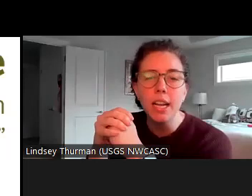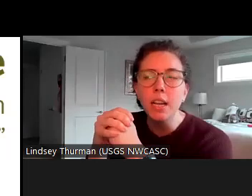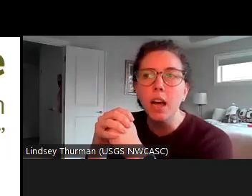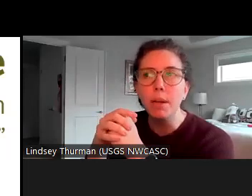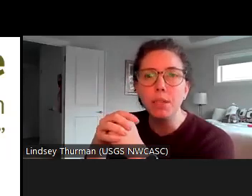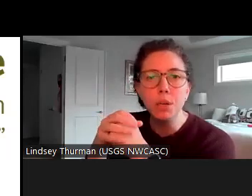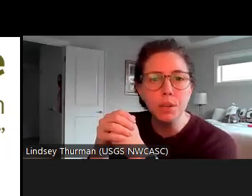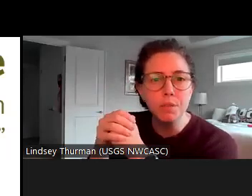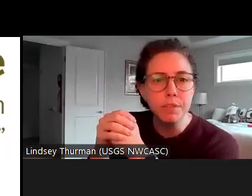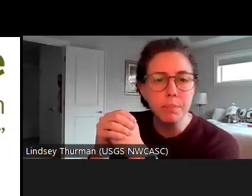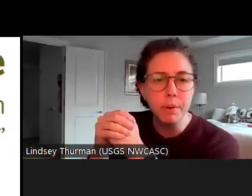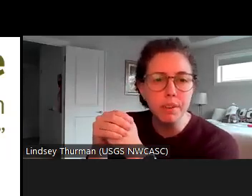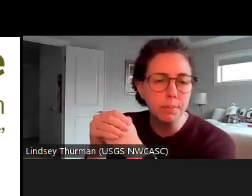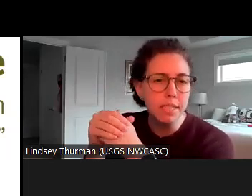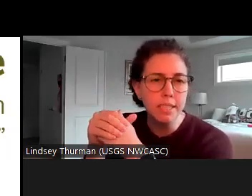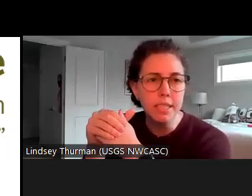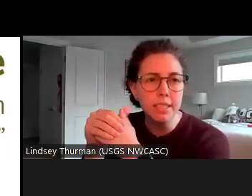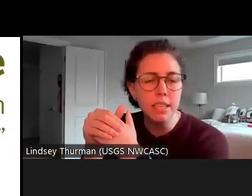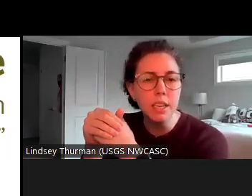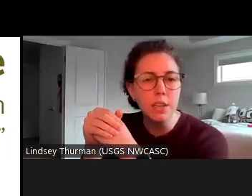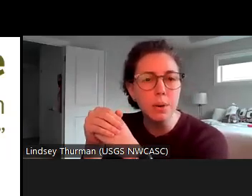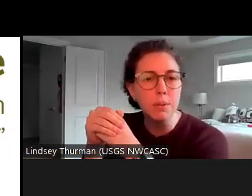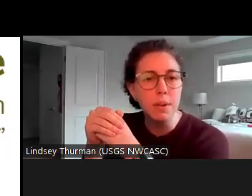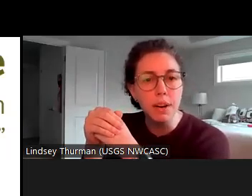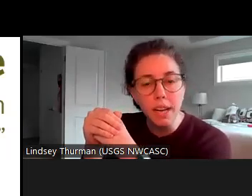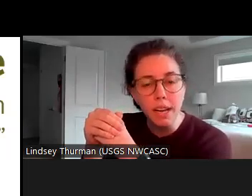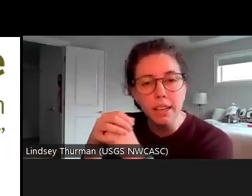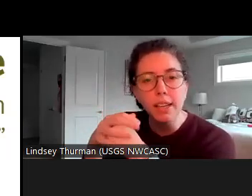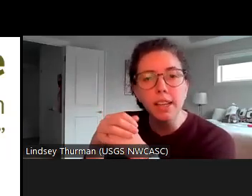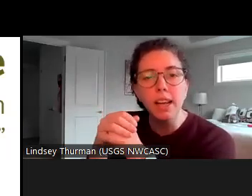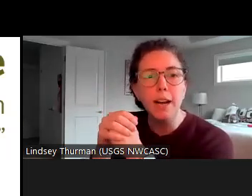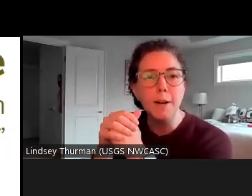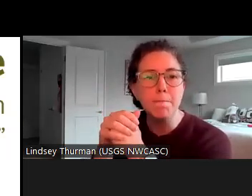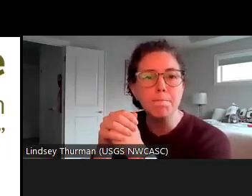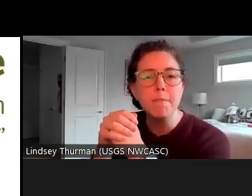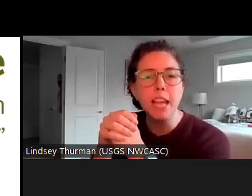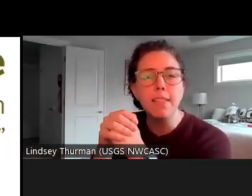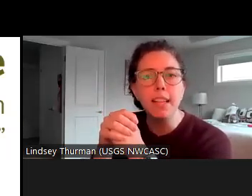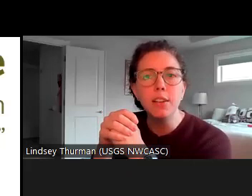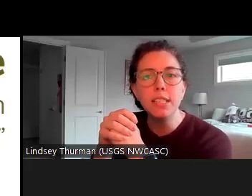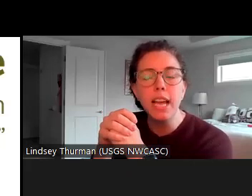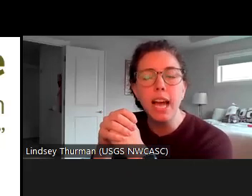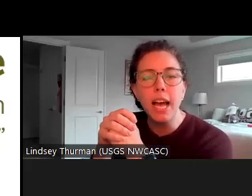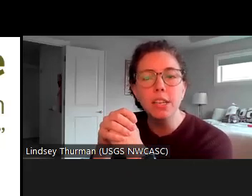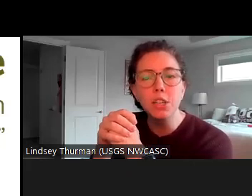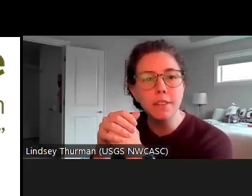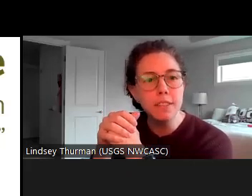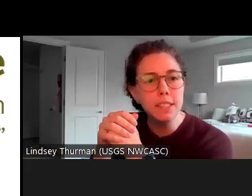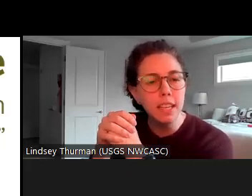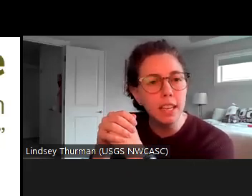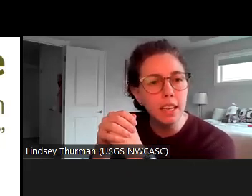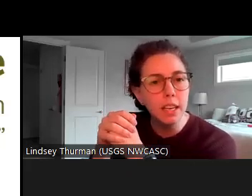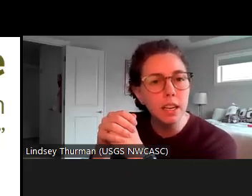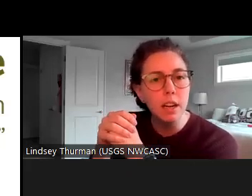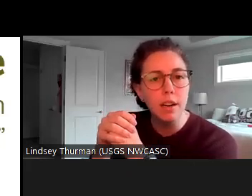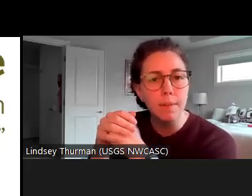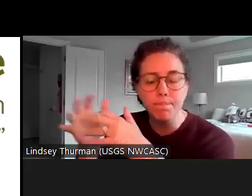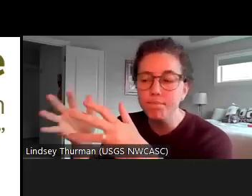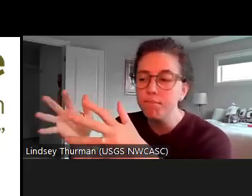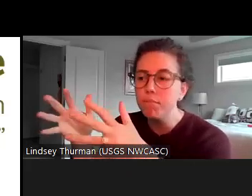at about 250 bird species here in North America. And they looked at shifts